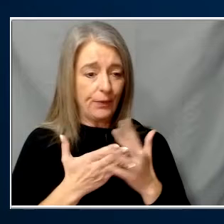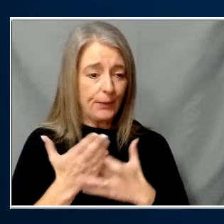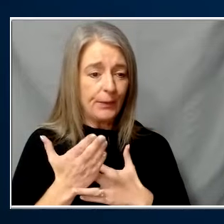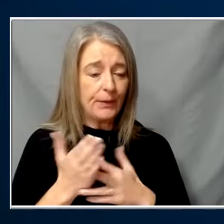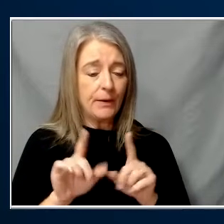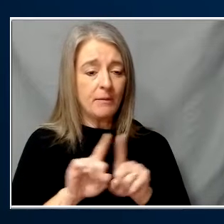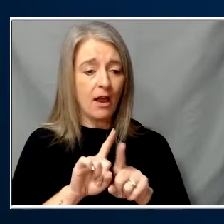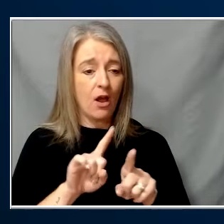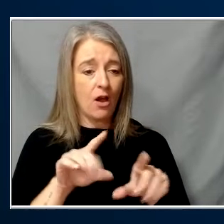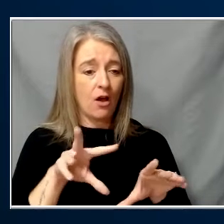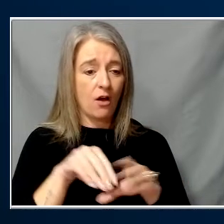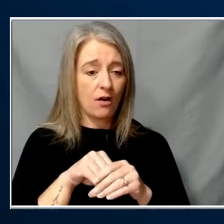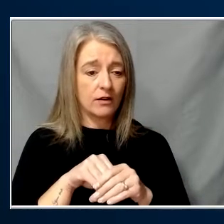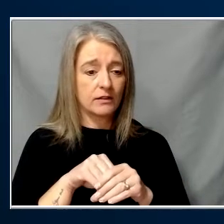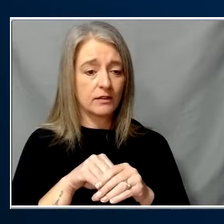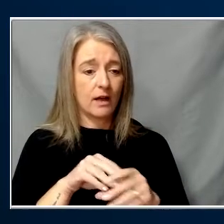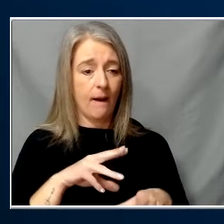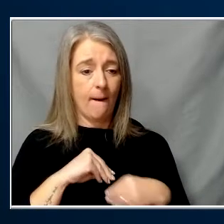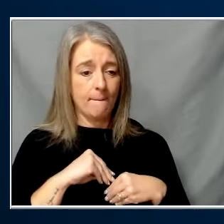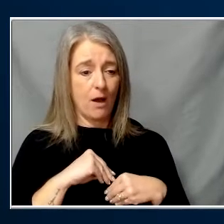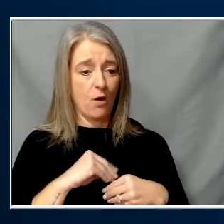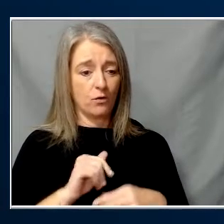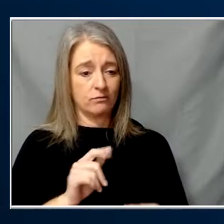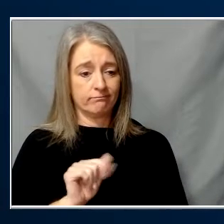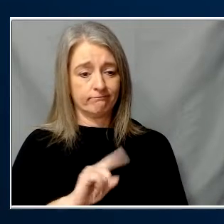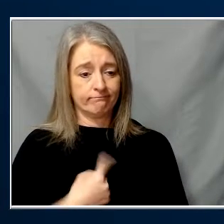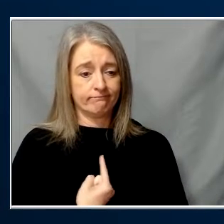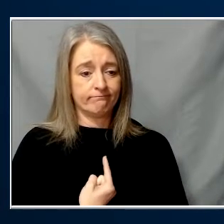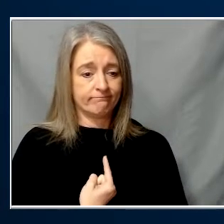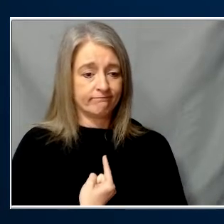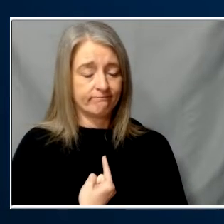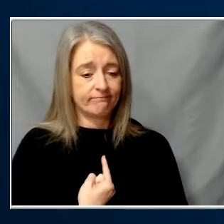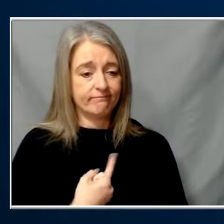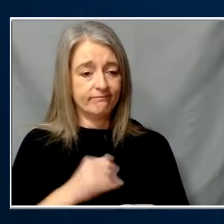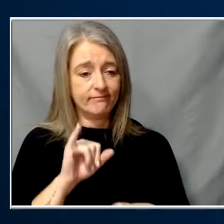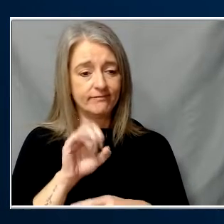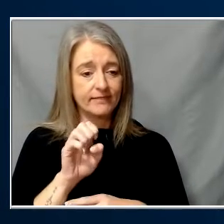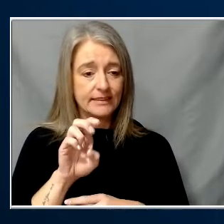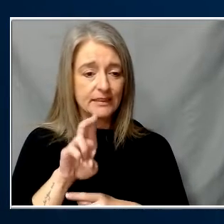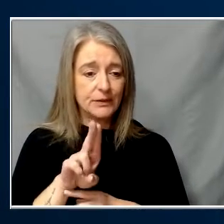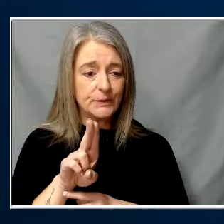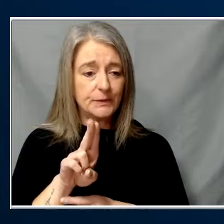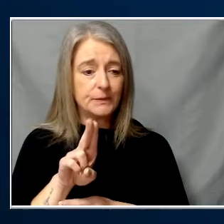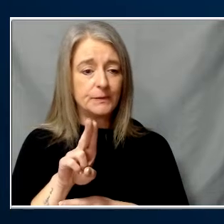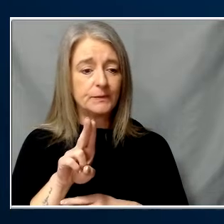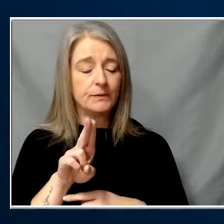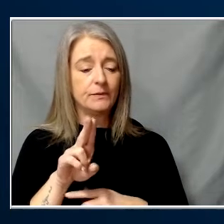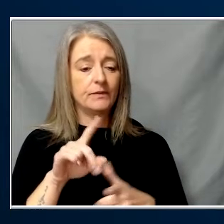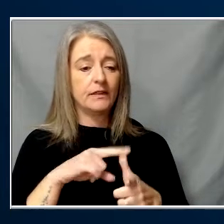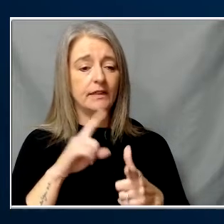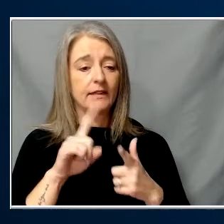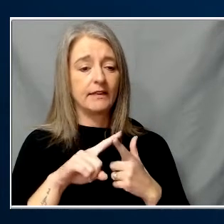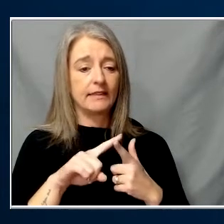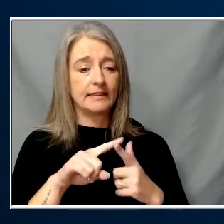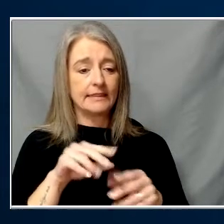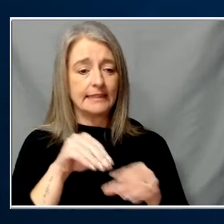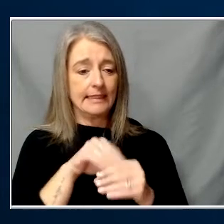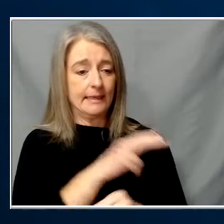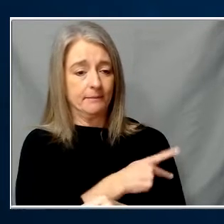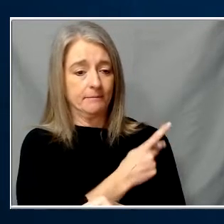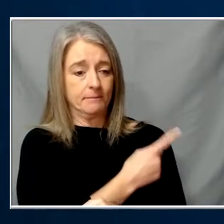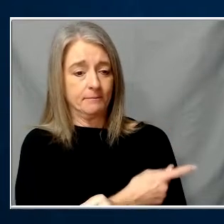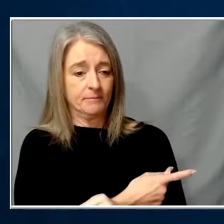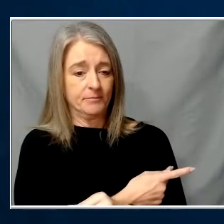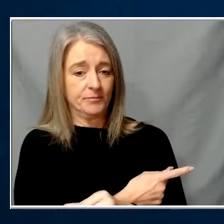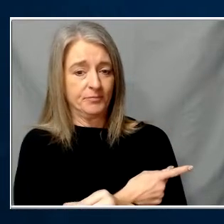it a lot of it on my own. I was in the ICU, and then I was an inpatient